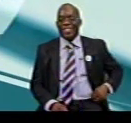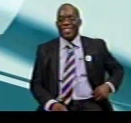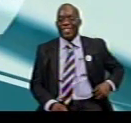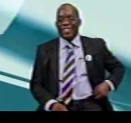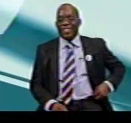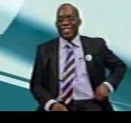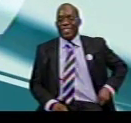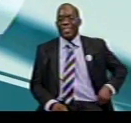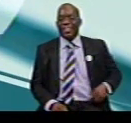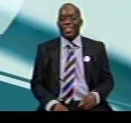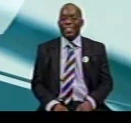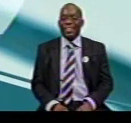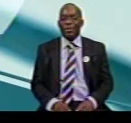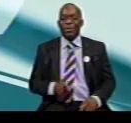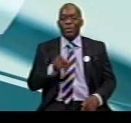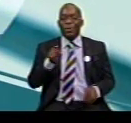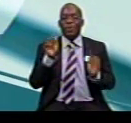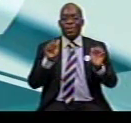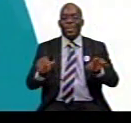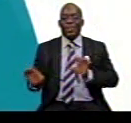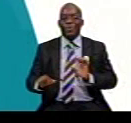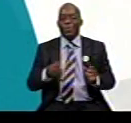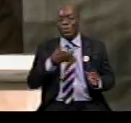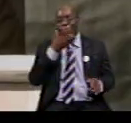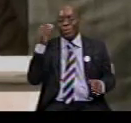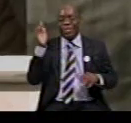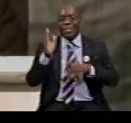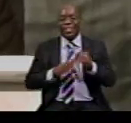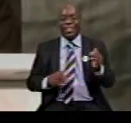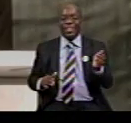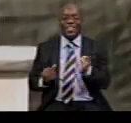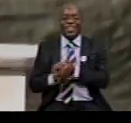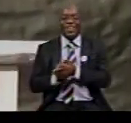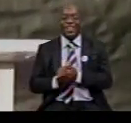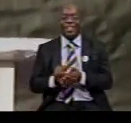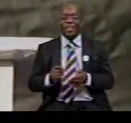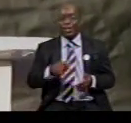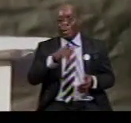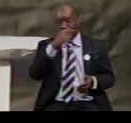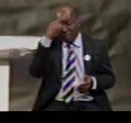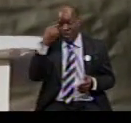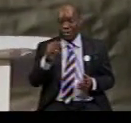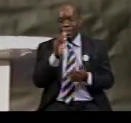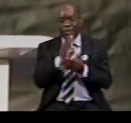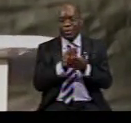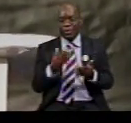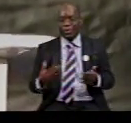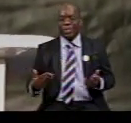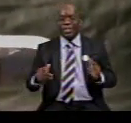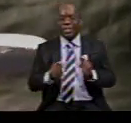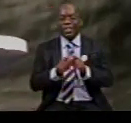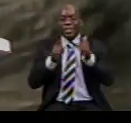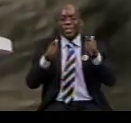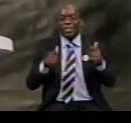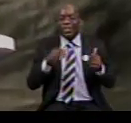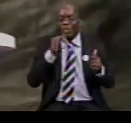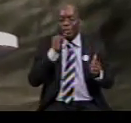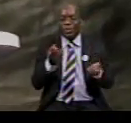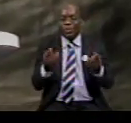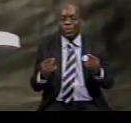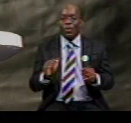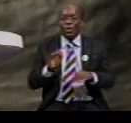You can do better than that, because something great is coming on your way.